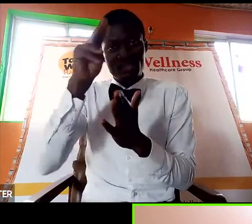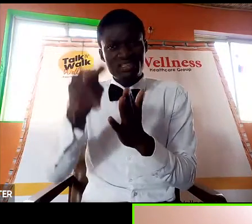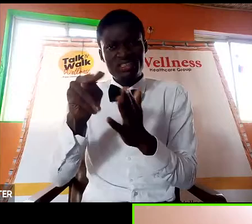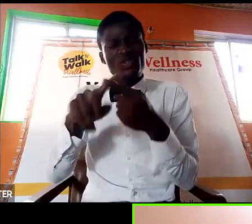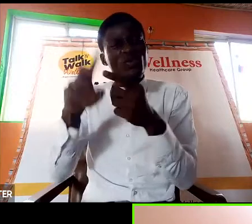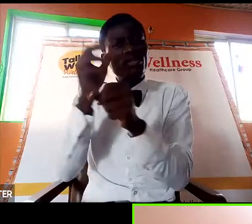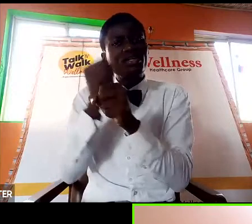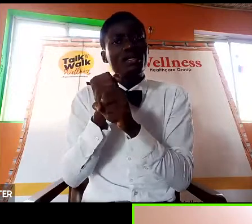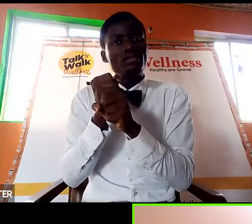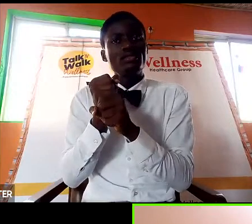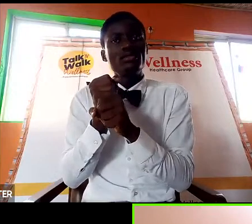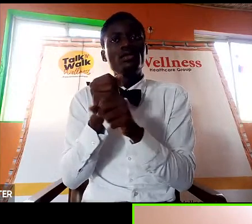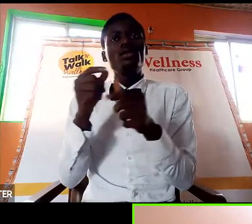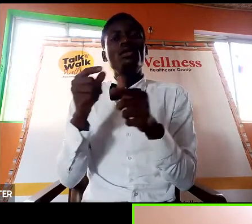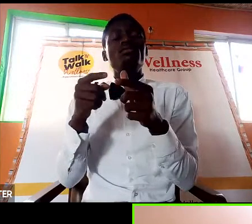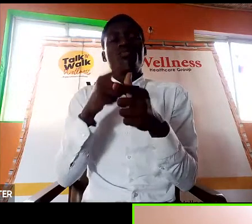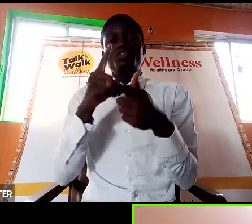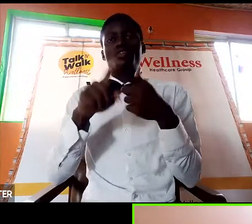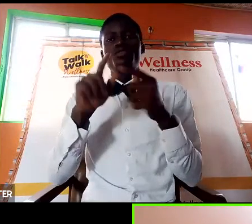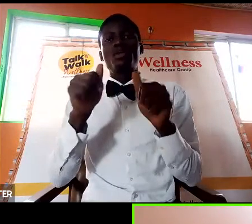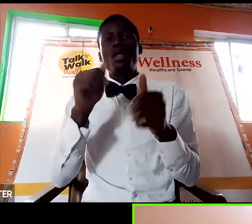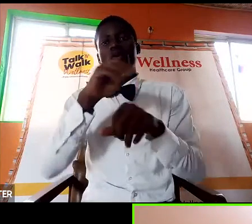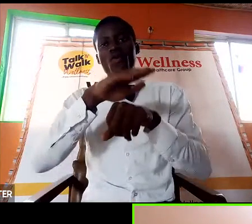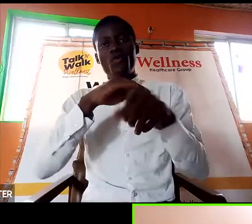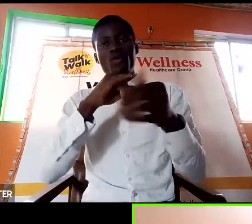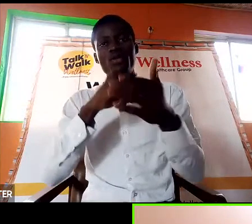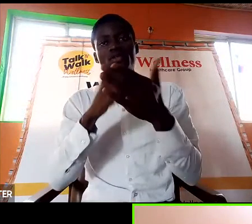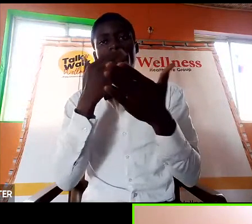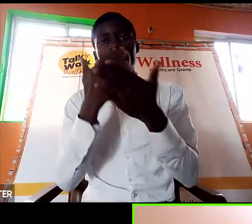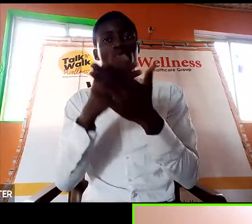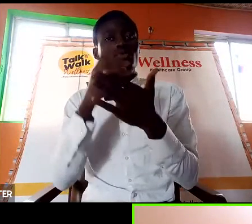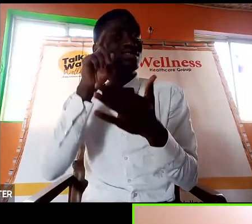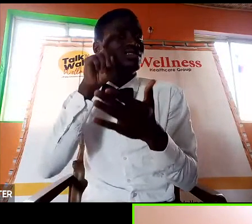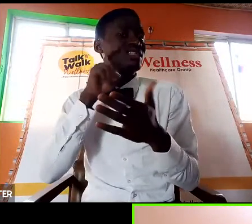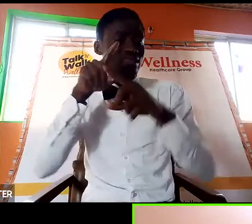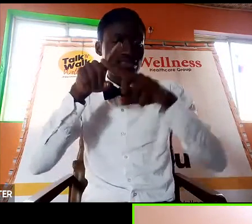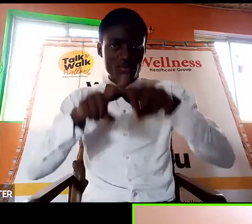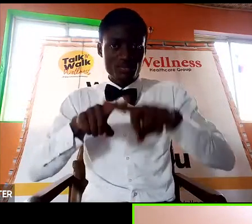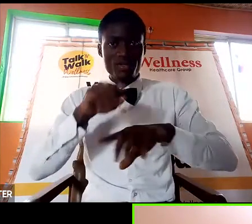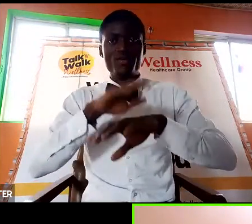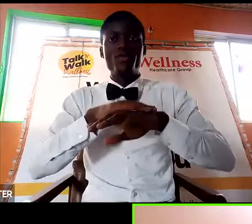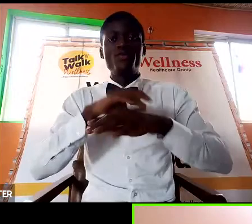good sex. So it depends on what everybody wants from sex.